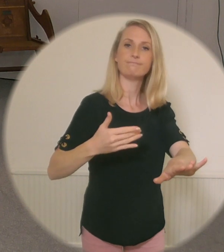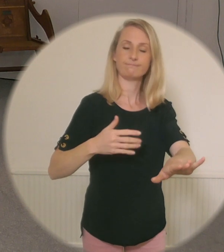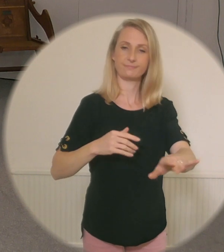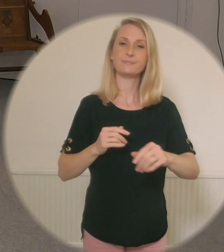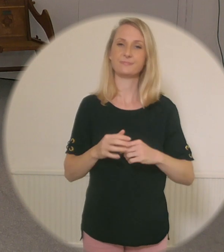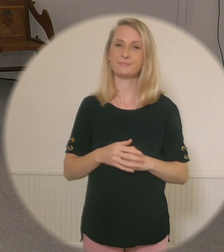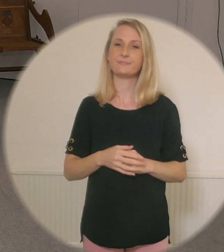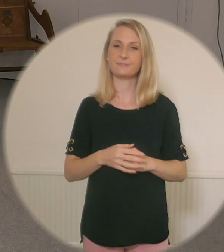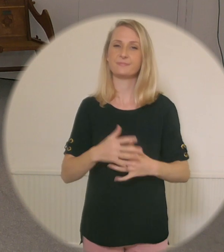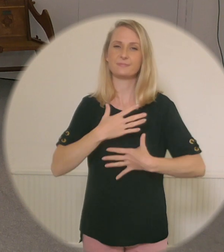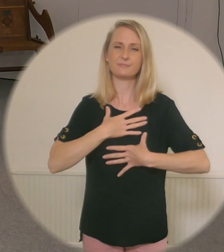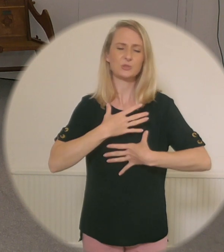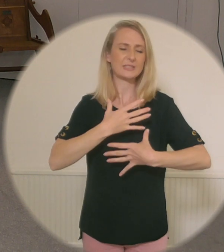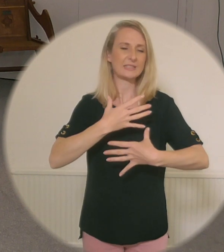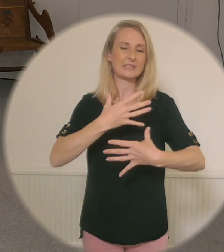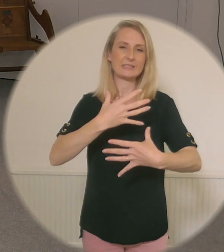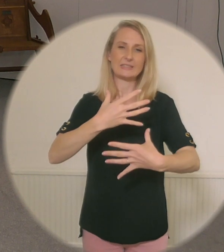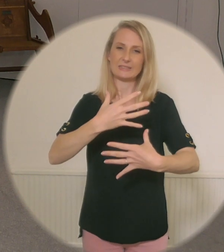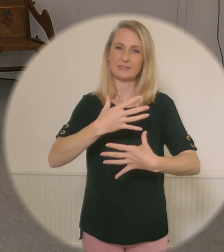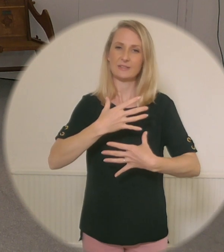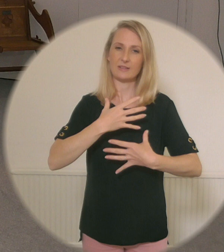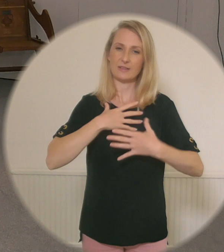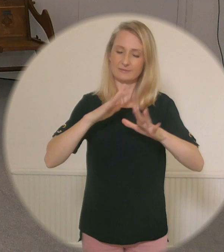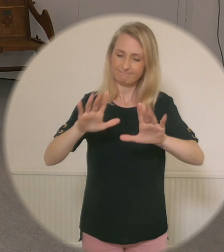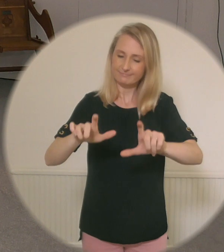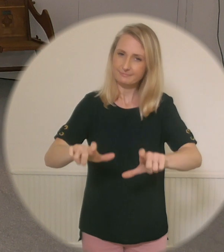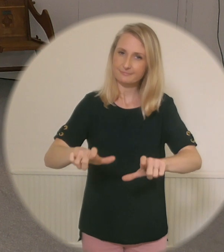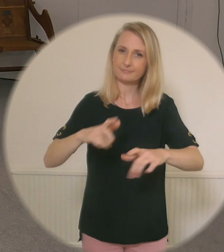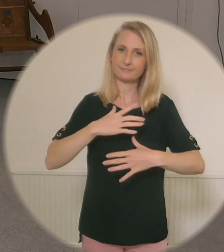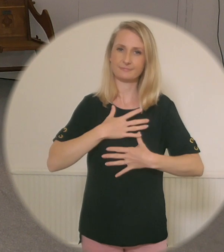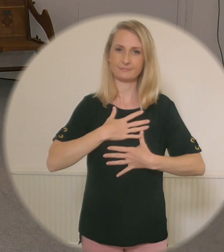Let's take a few breaths here.